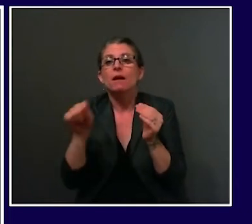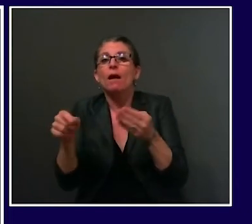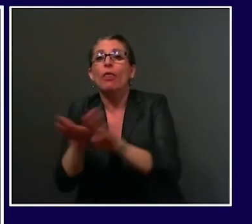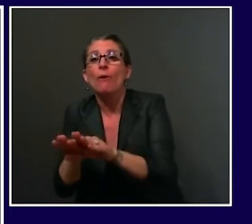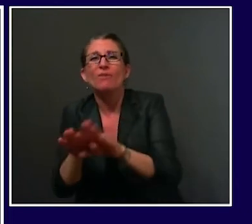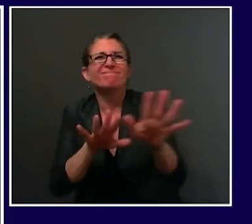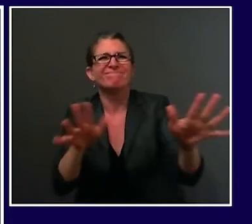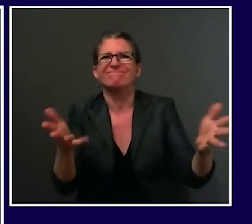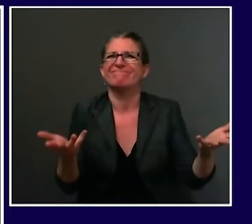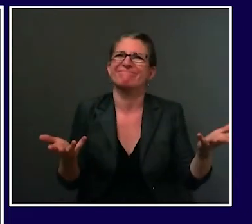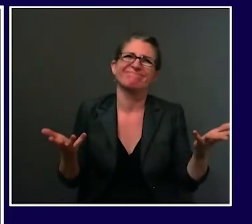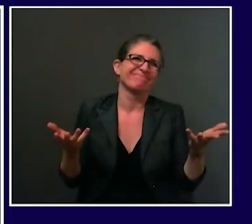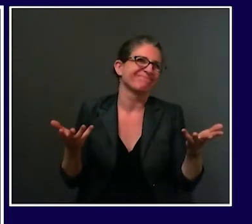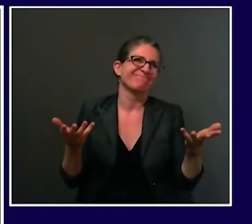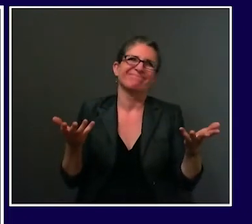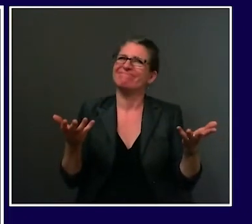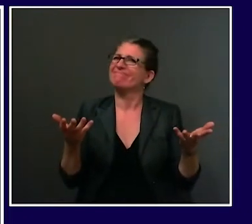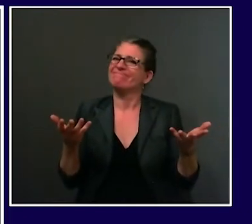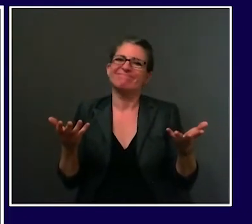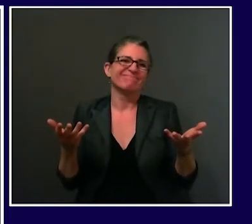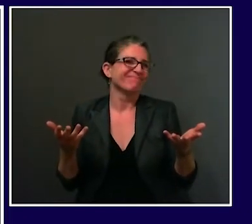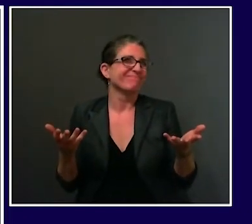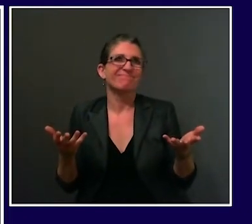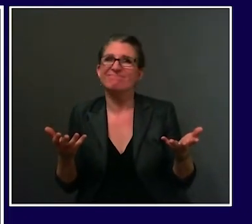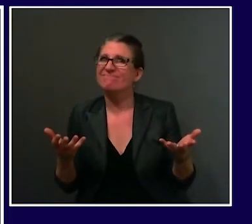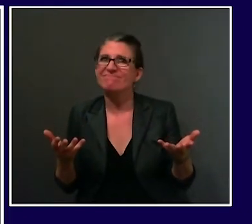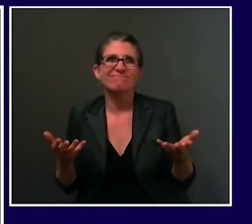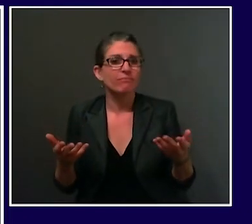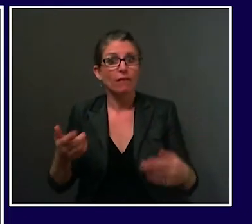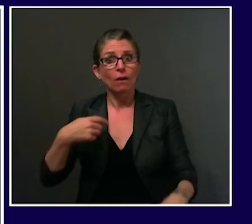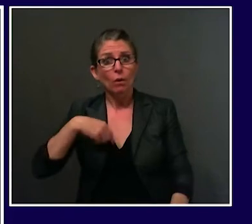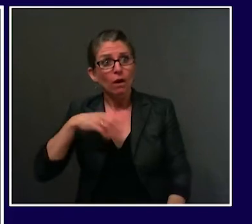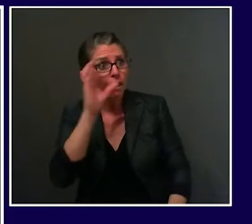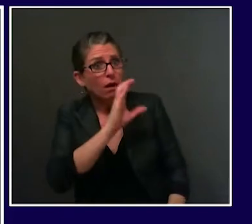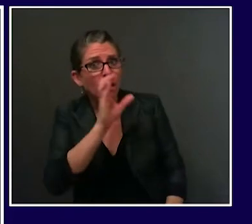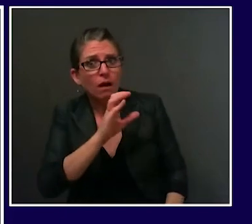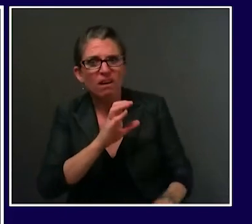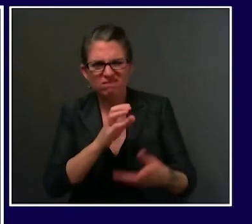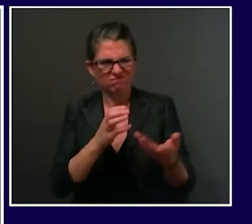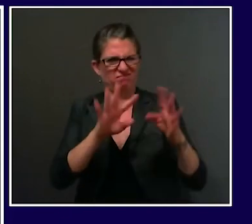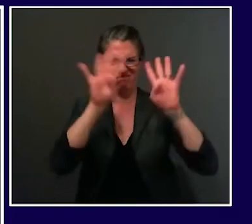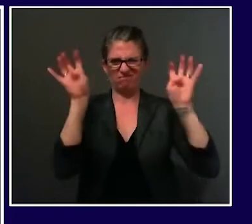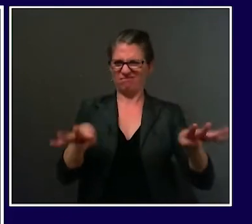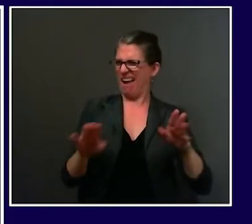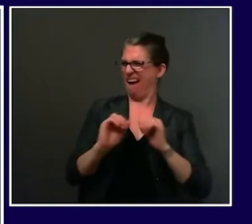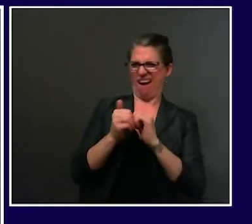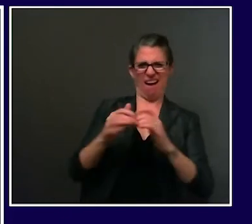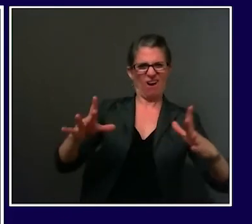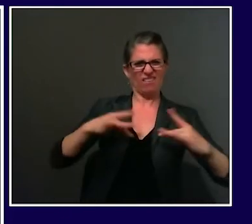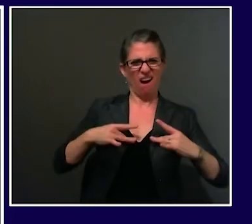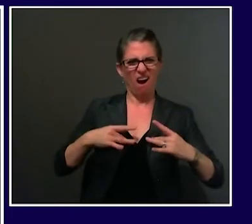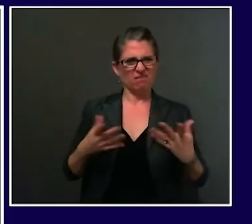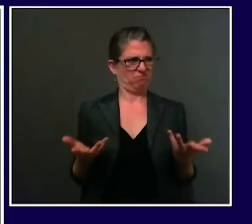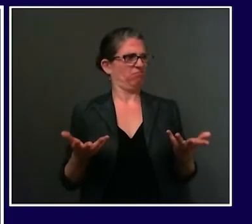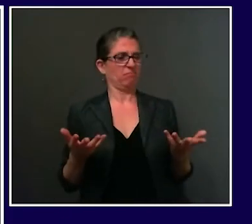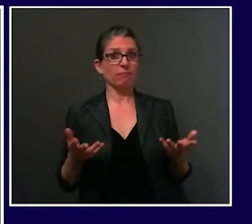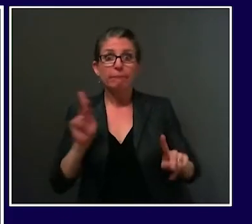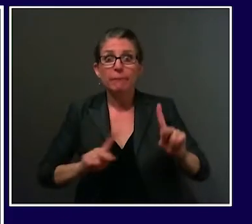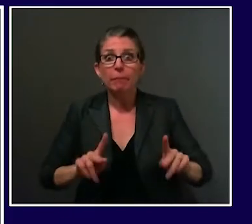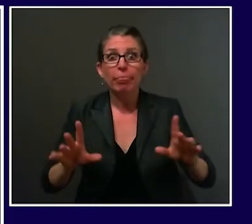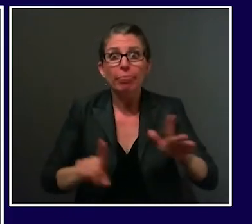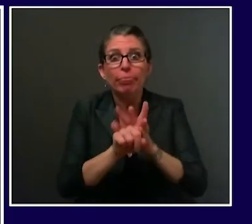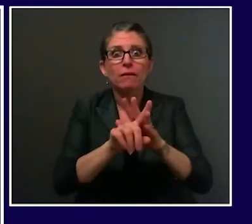absence. Given how often and frequently people can go from one place to another, even within the same